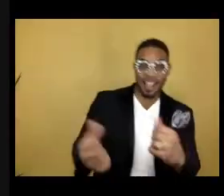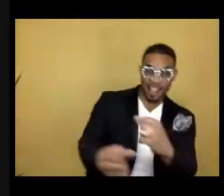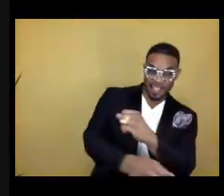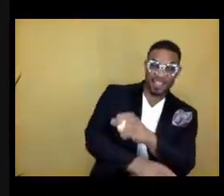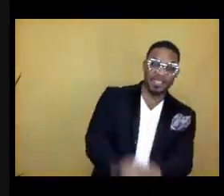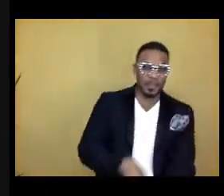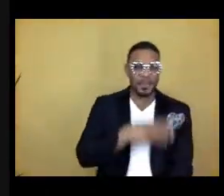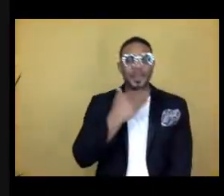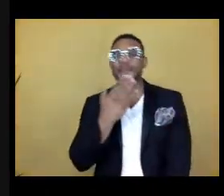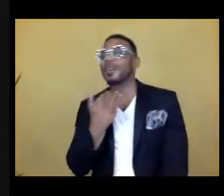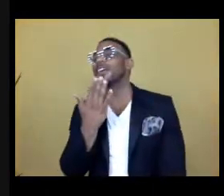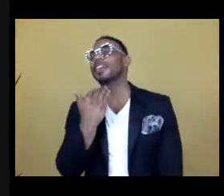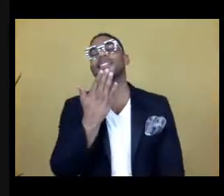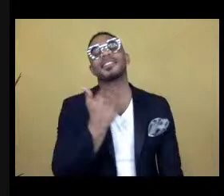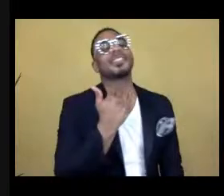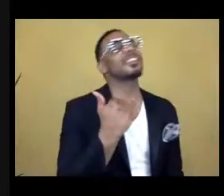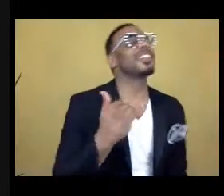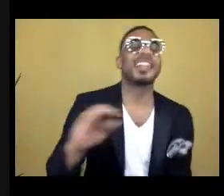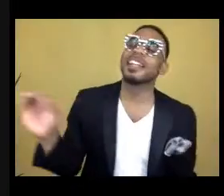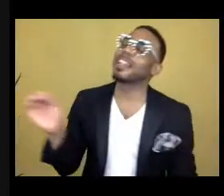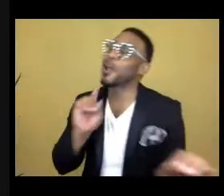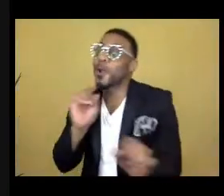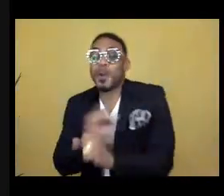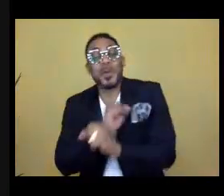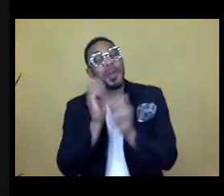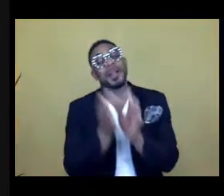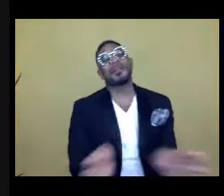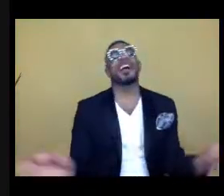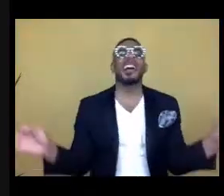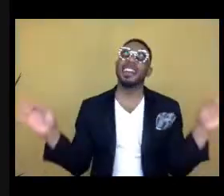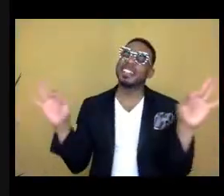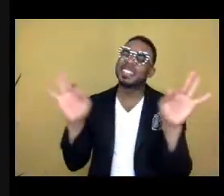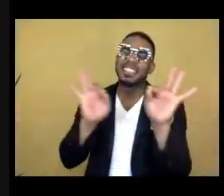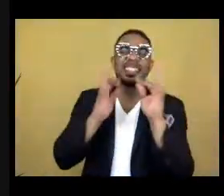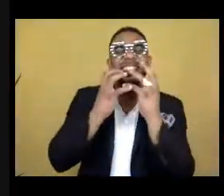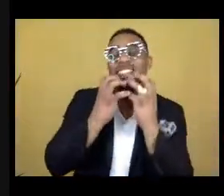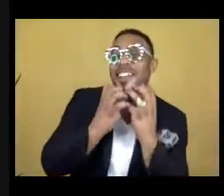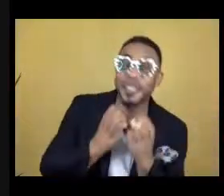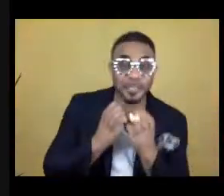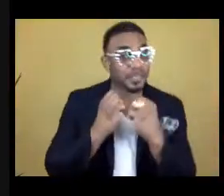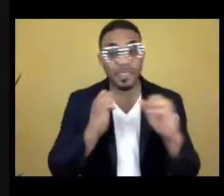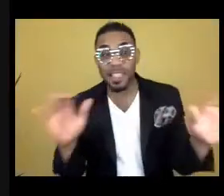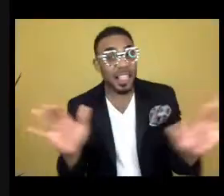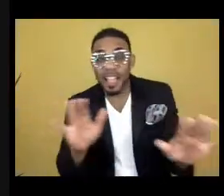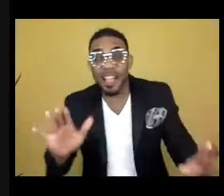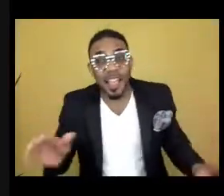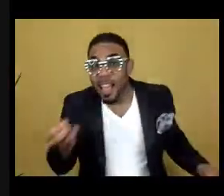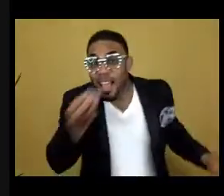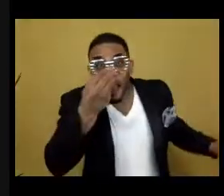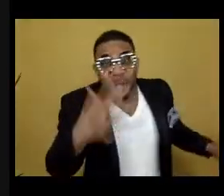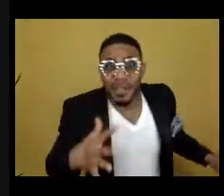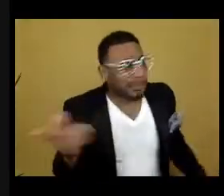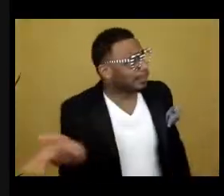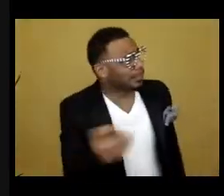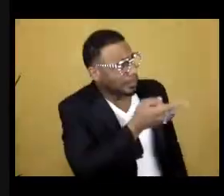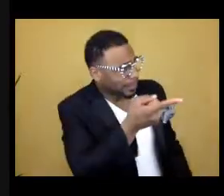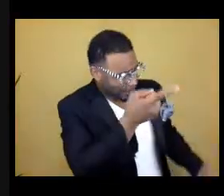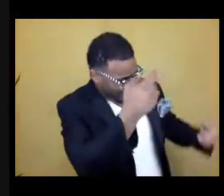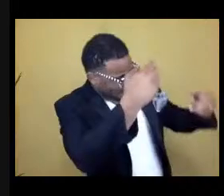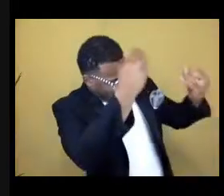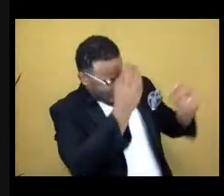affair. Baby, baby, nothing really matters. I don't really care